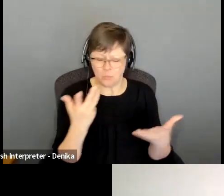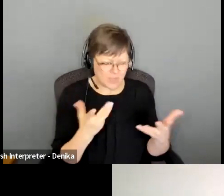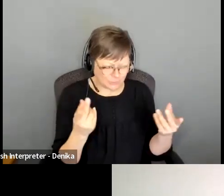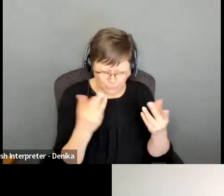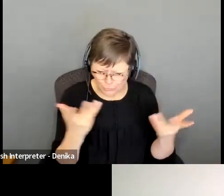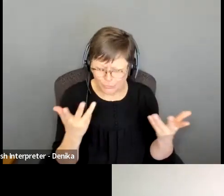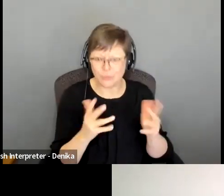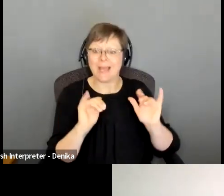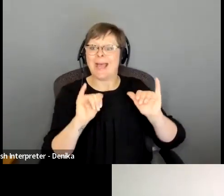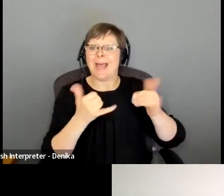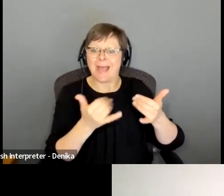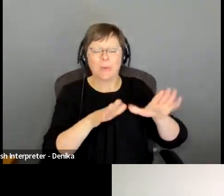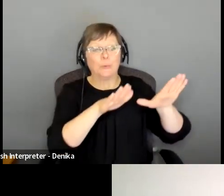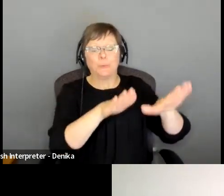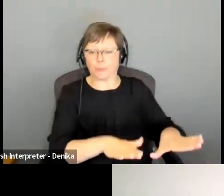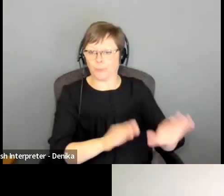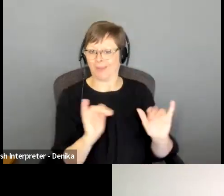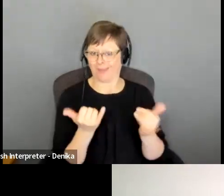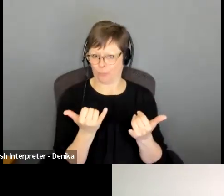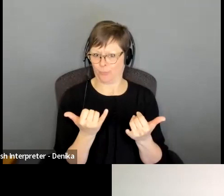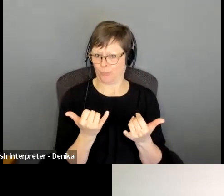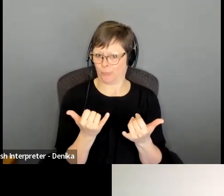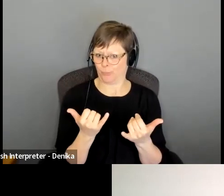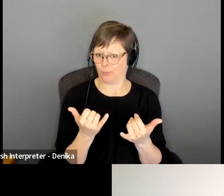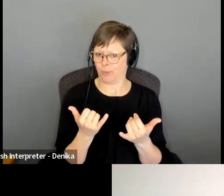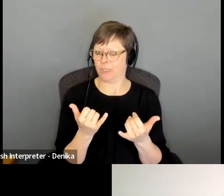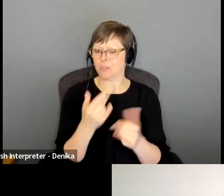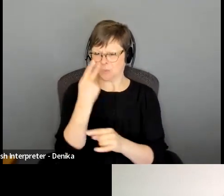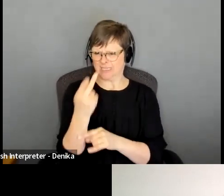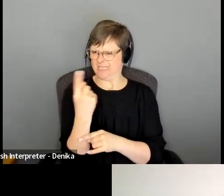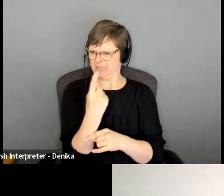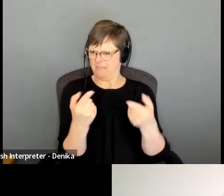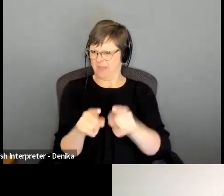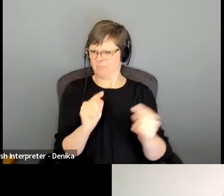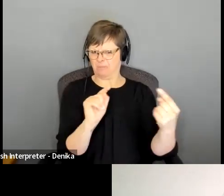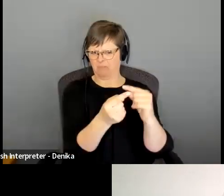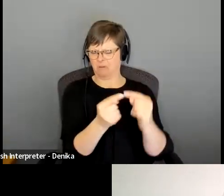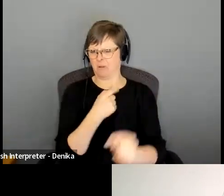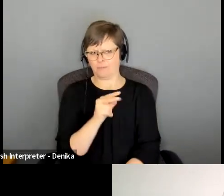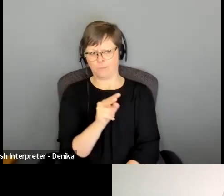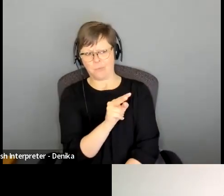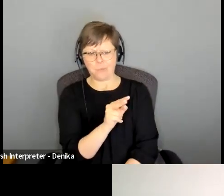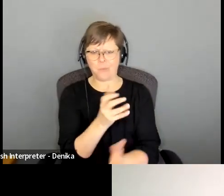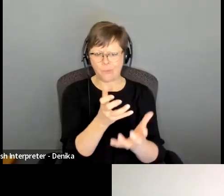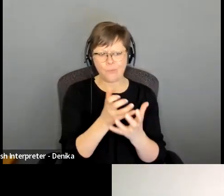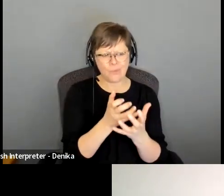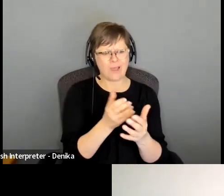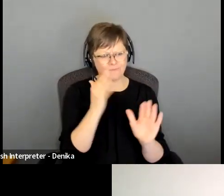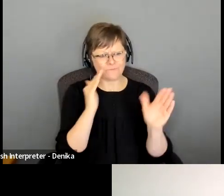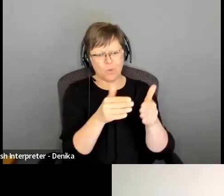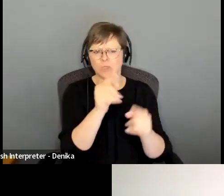create space? So again, we see a harm happening. We want to focus the support on the person experiencing that